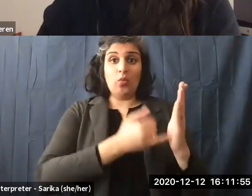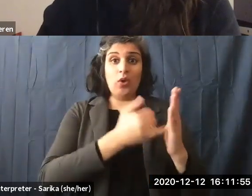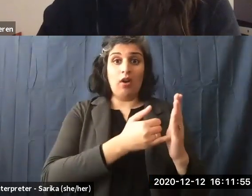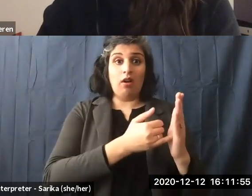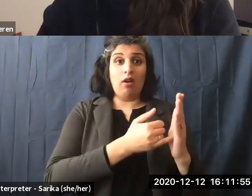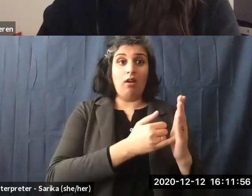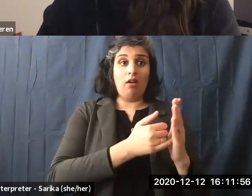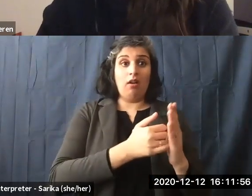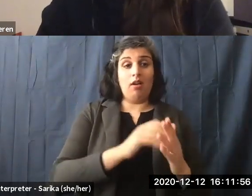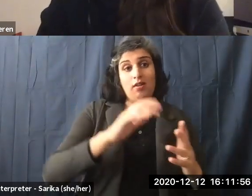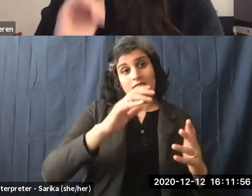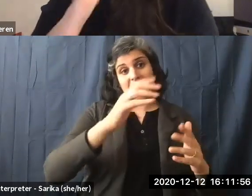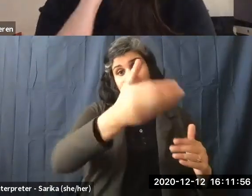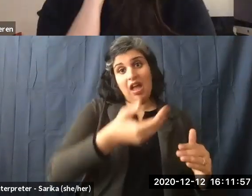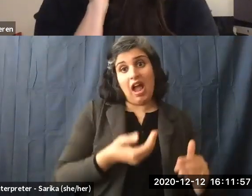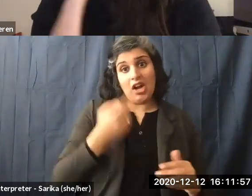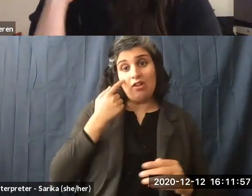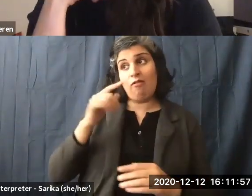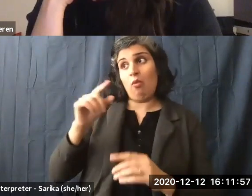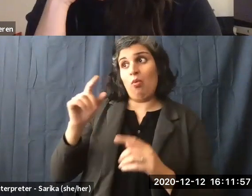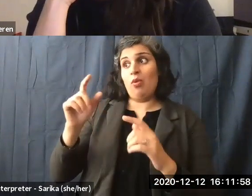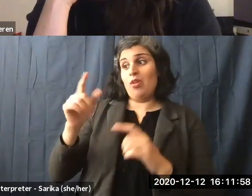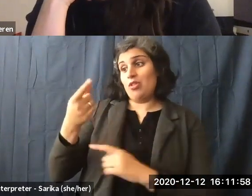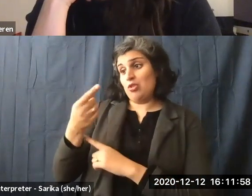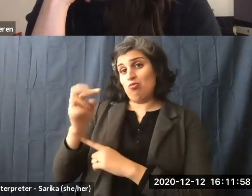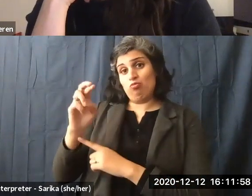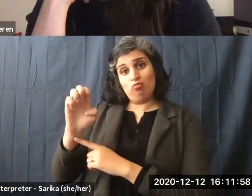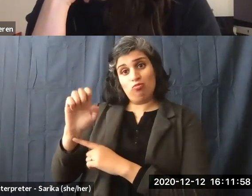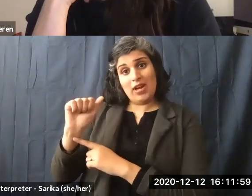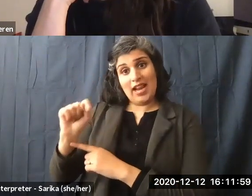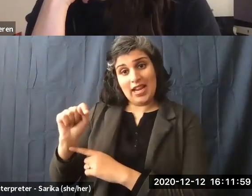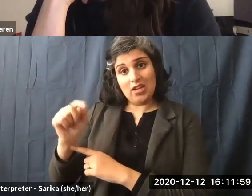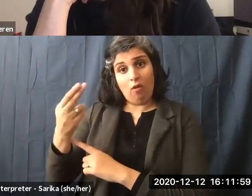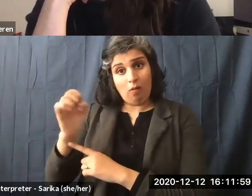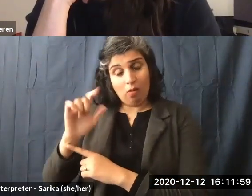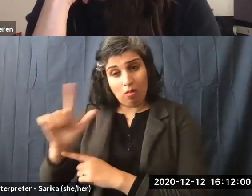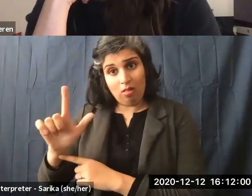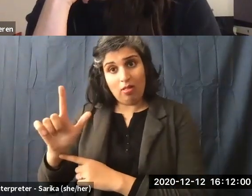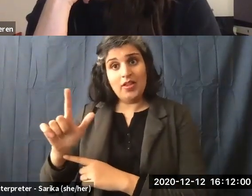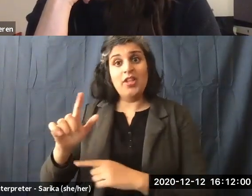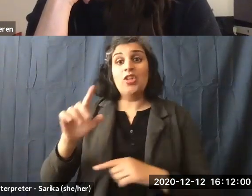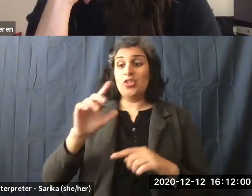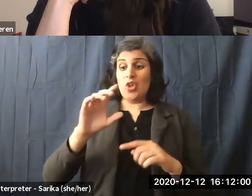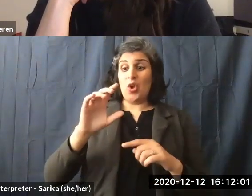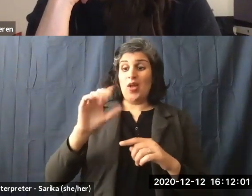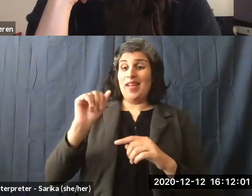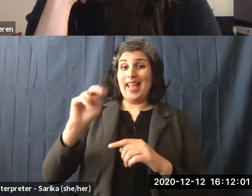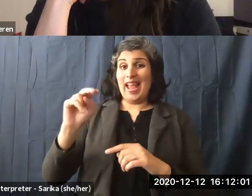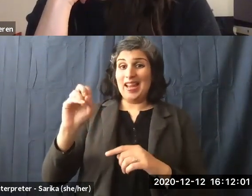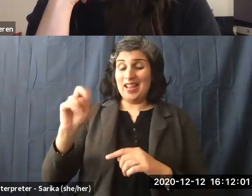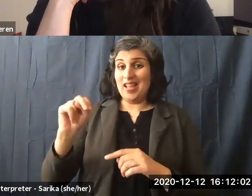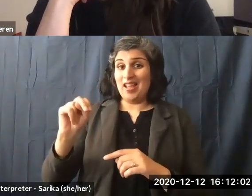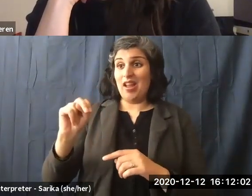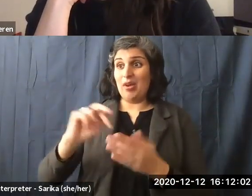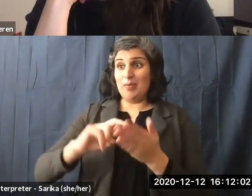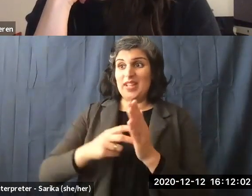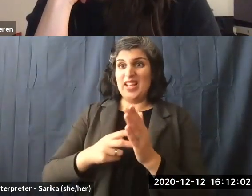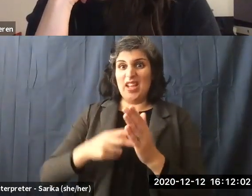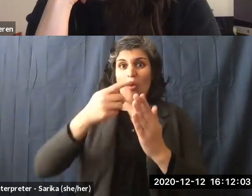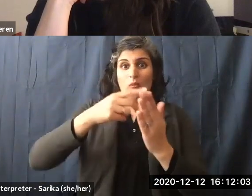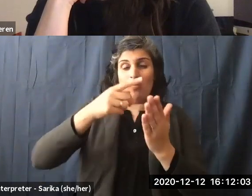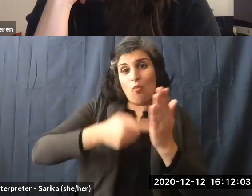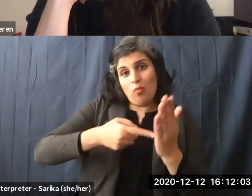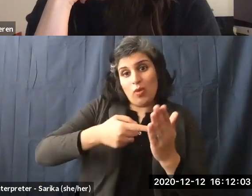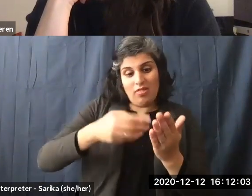So I think, you know, diversifying the canon has really material implications for thinking about hierarchies in society,